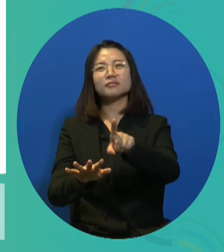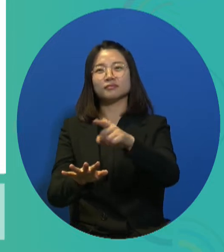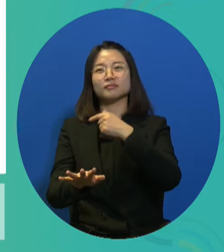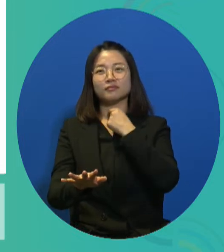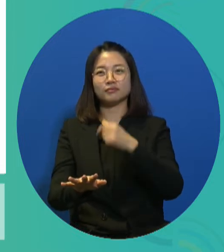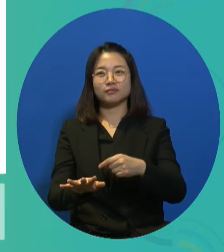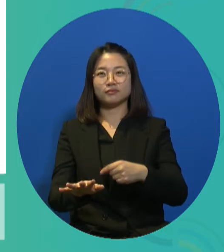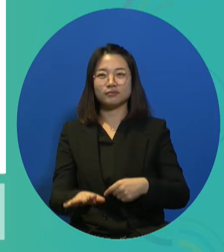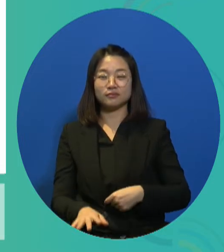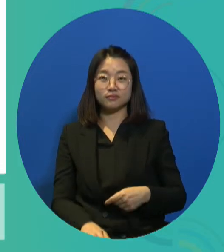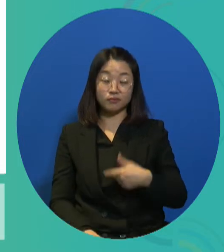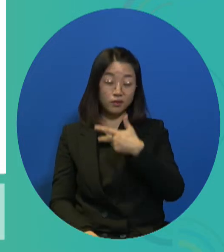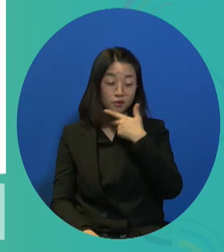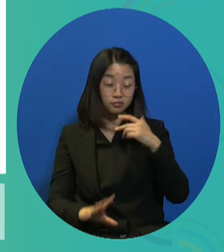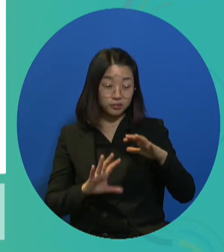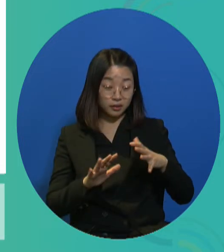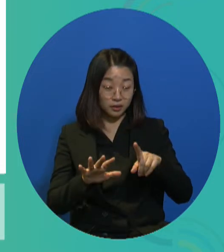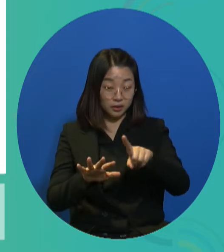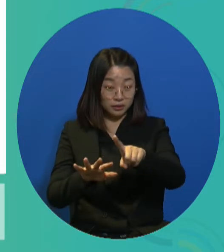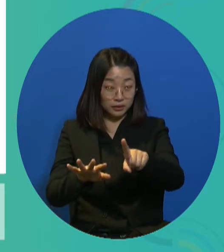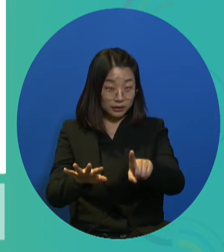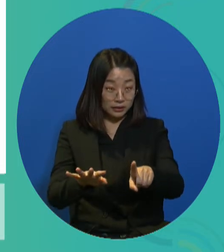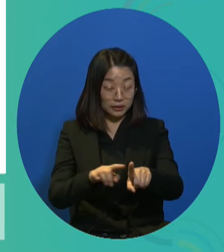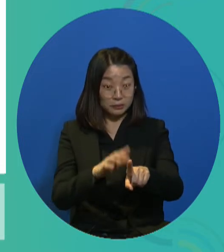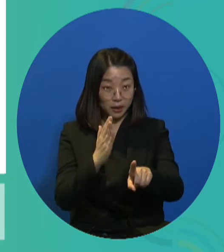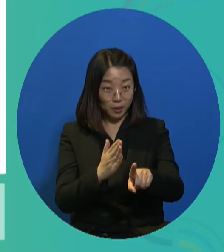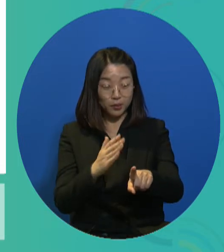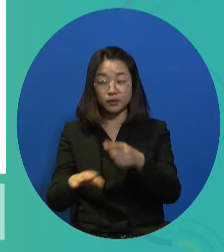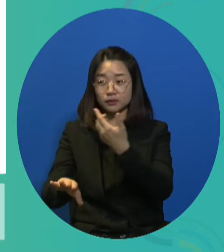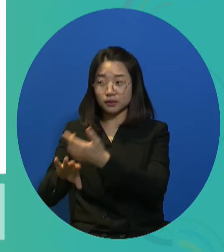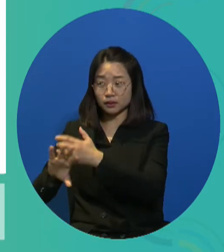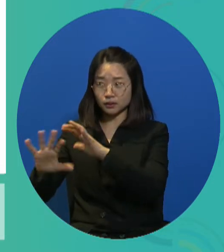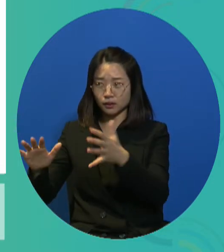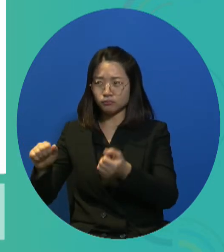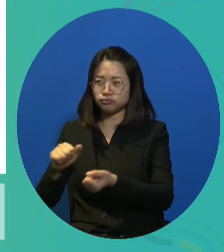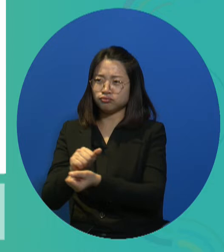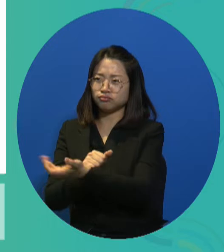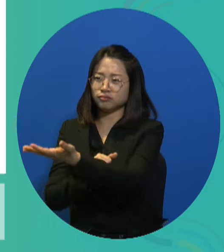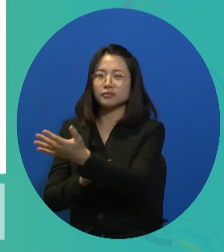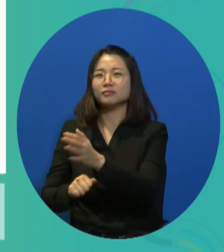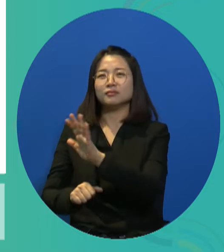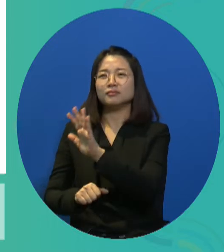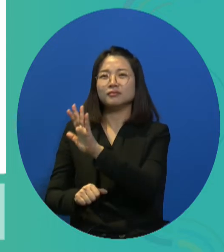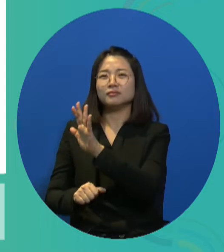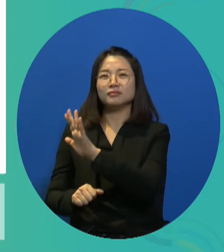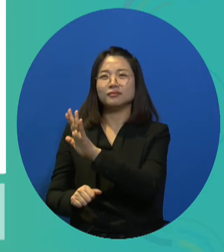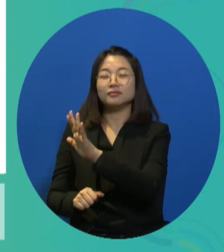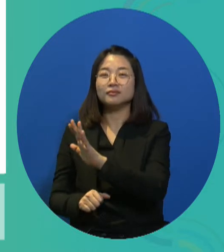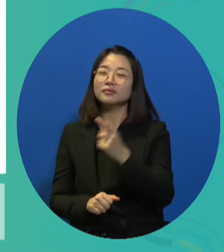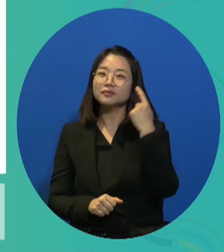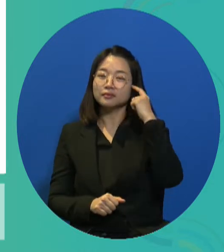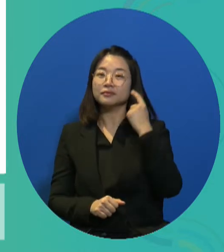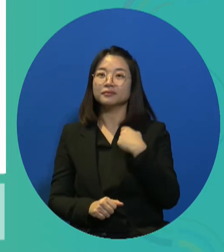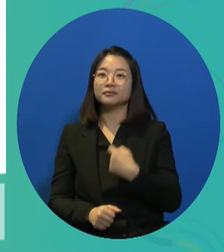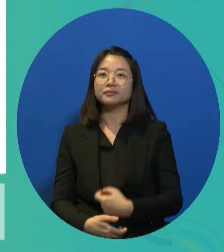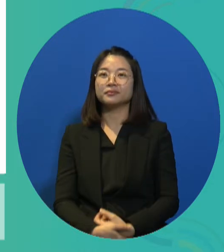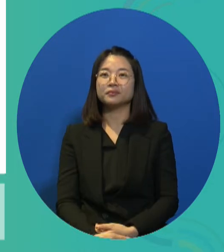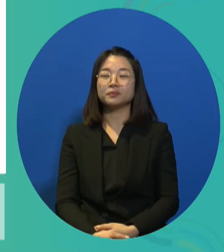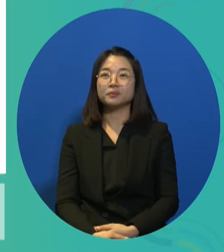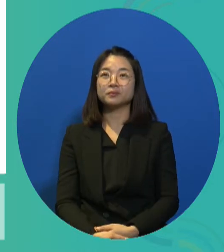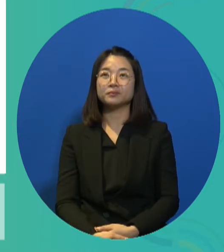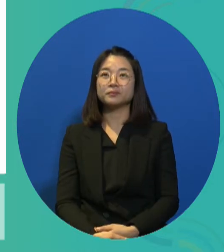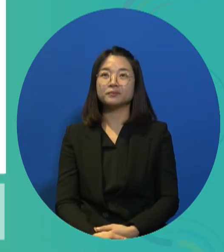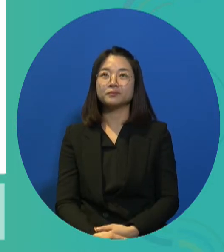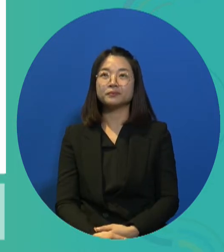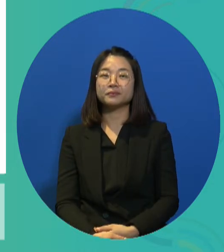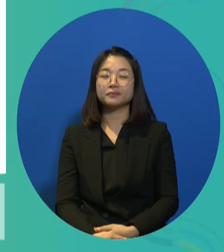in other countries that may be further behind overall in their deinstitutionalisation programs. So it